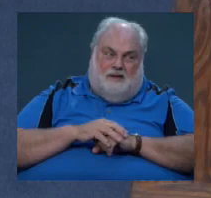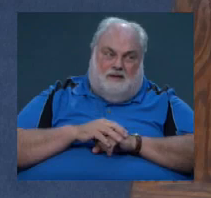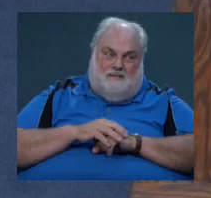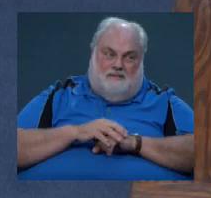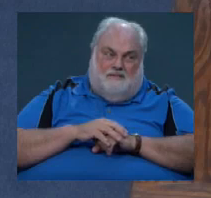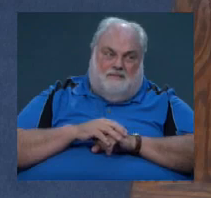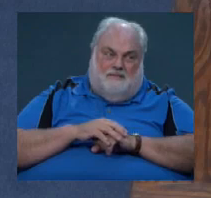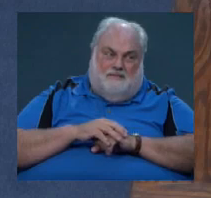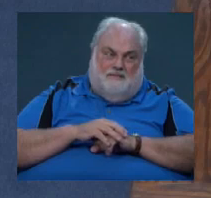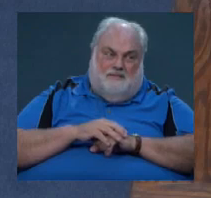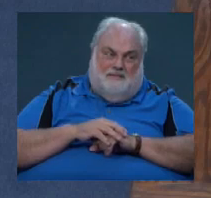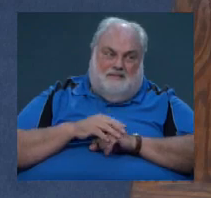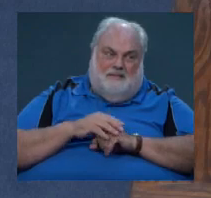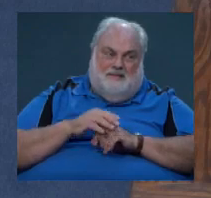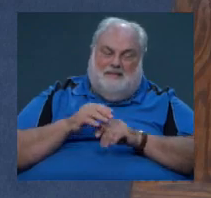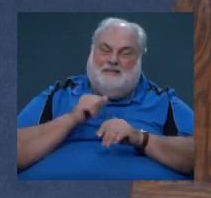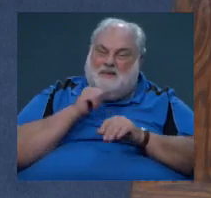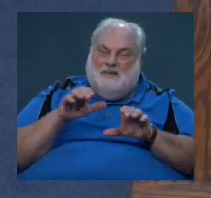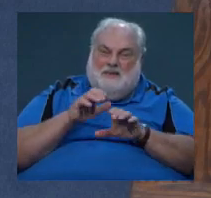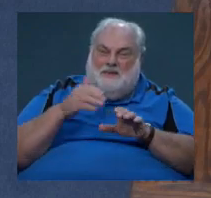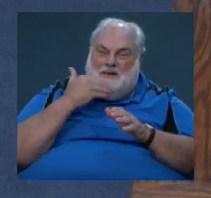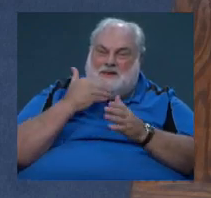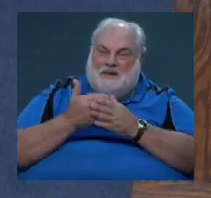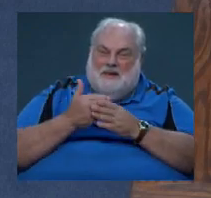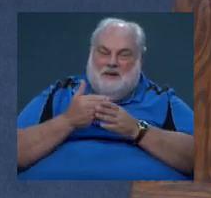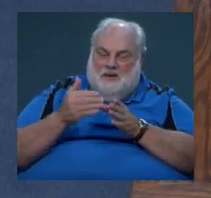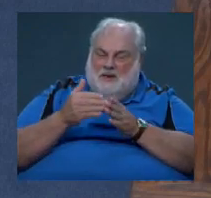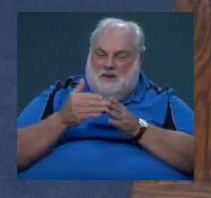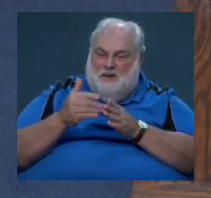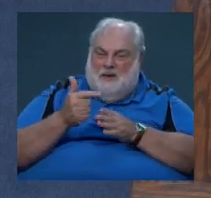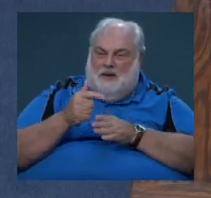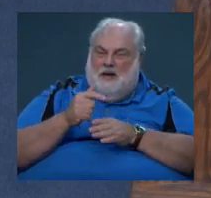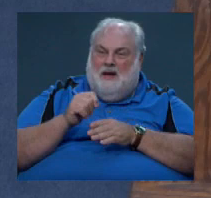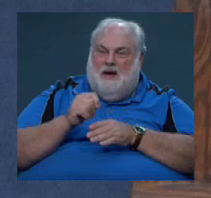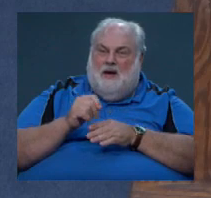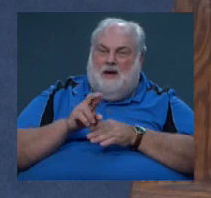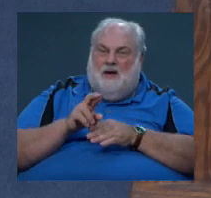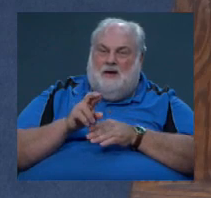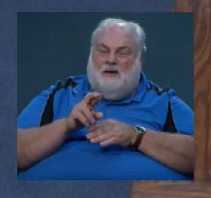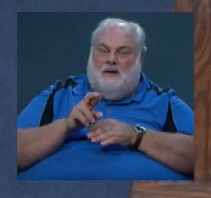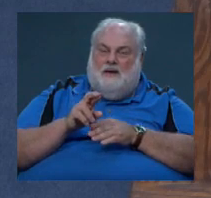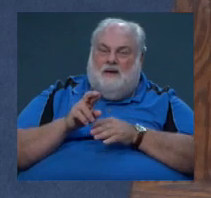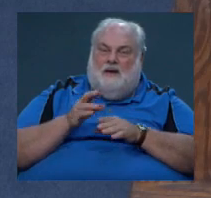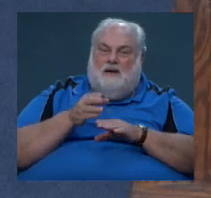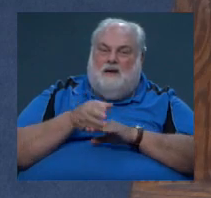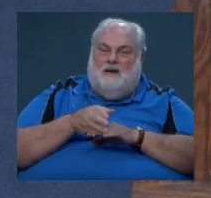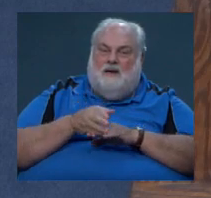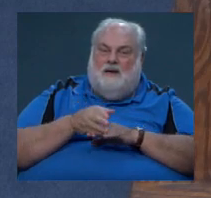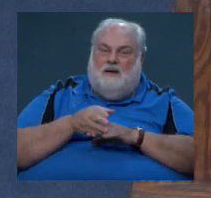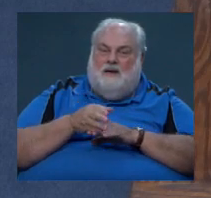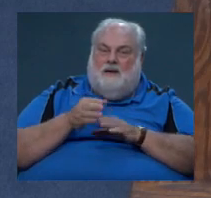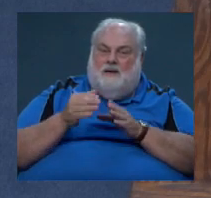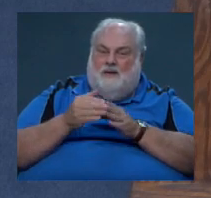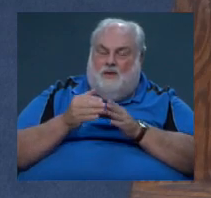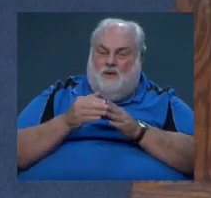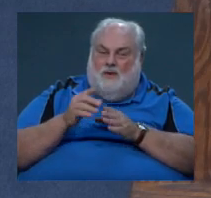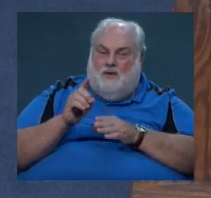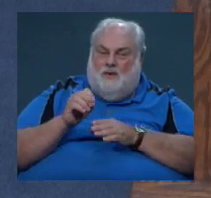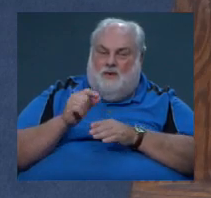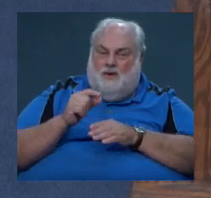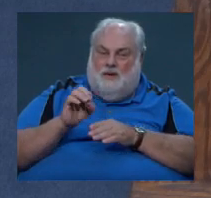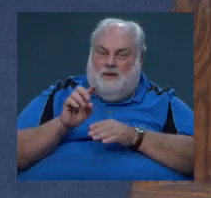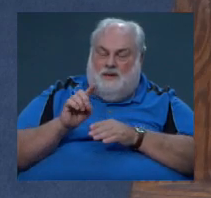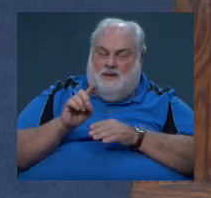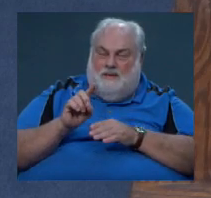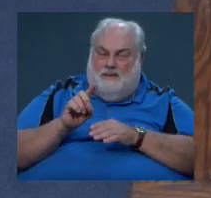It will not do my neighborhood good, won't do my corner good. The apartment house across the street doesn't do my corner good. But things have